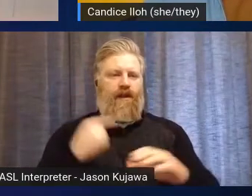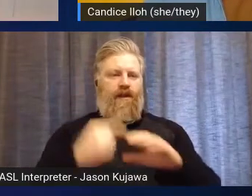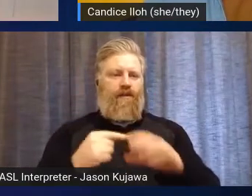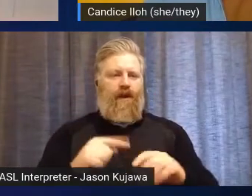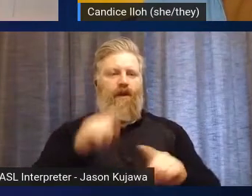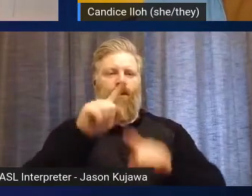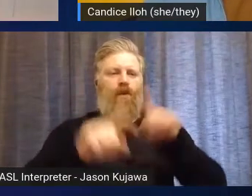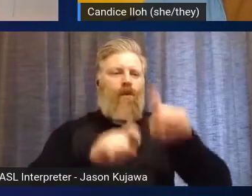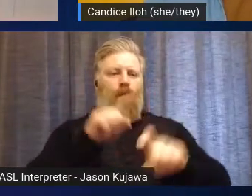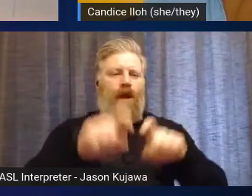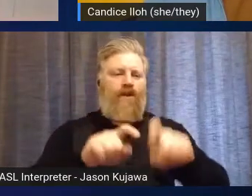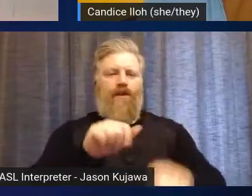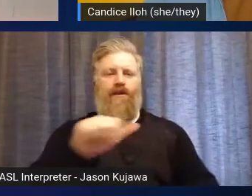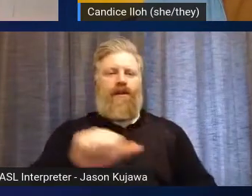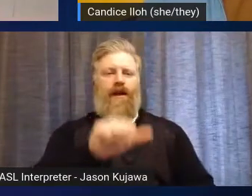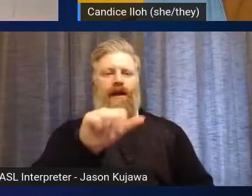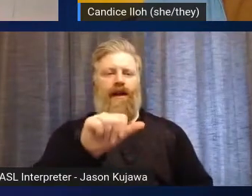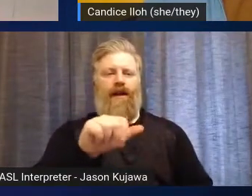questions@nationalbook.org,